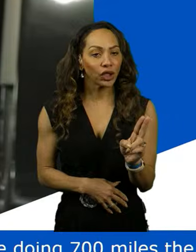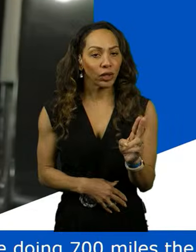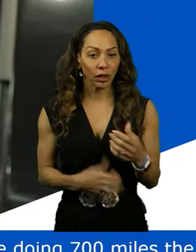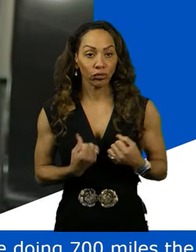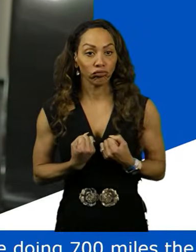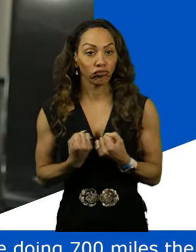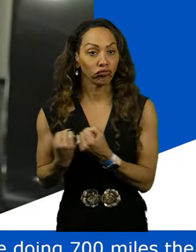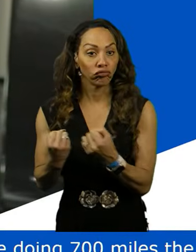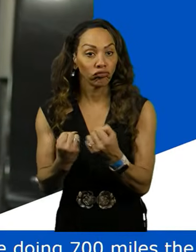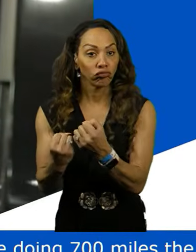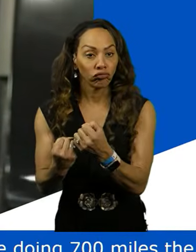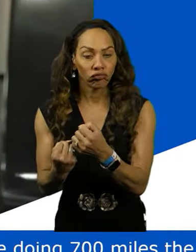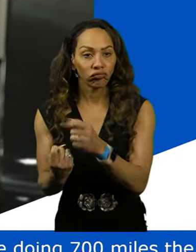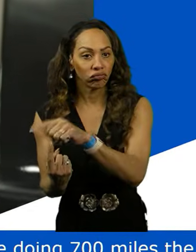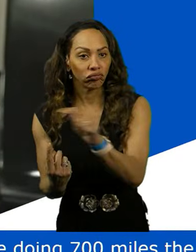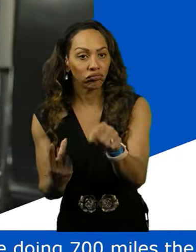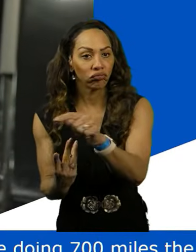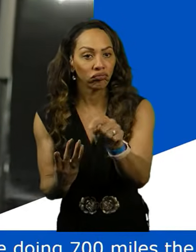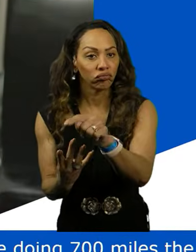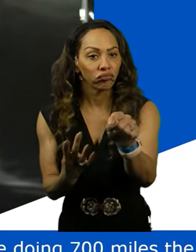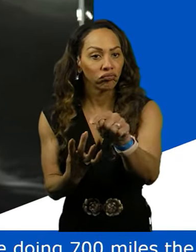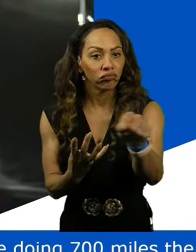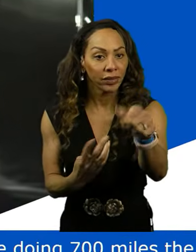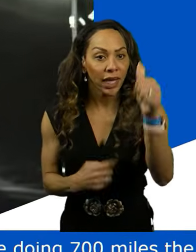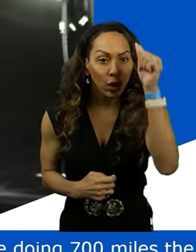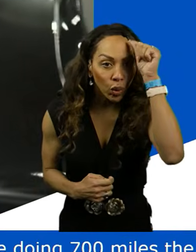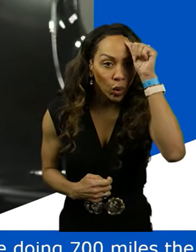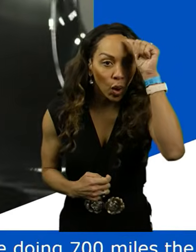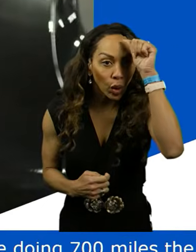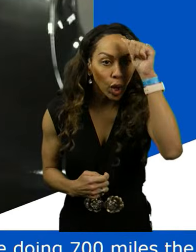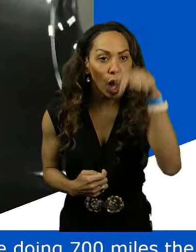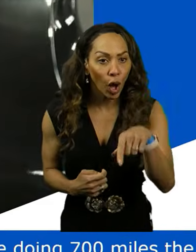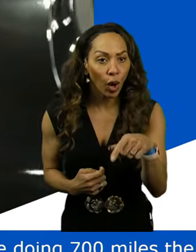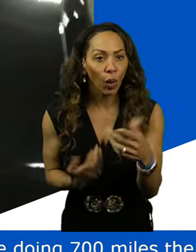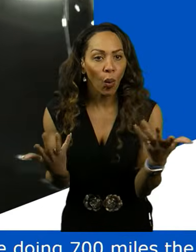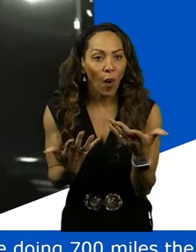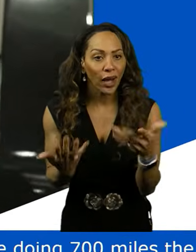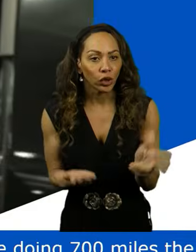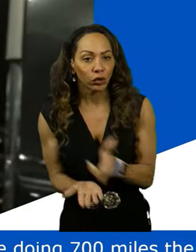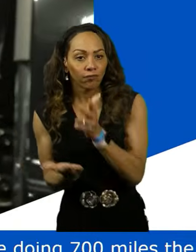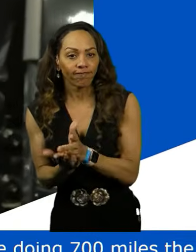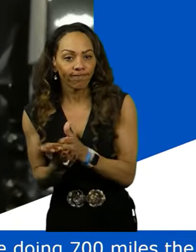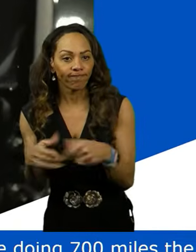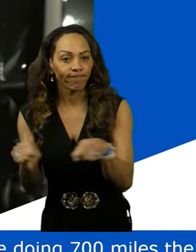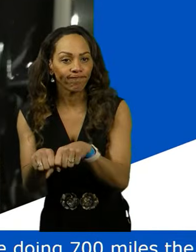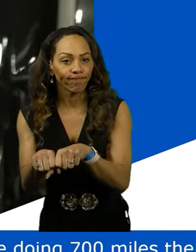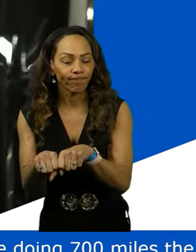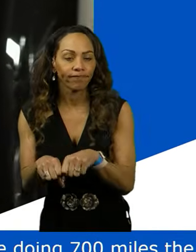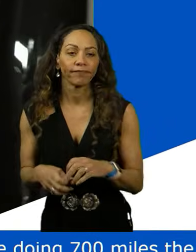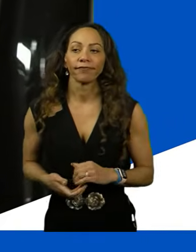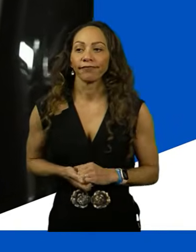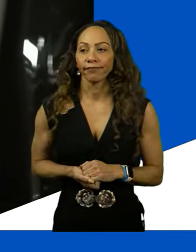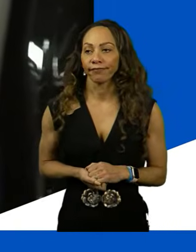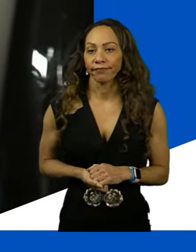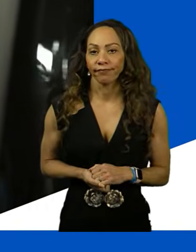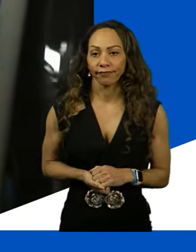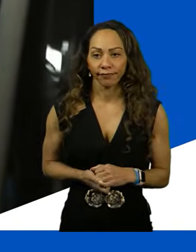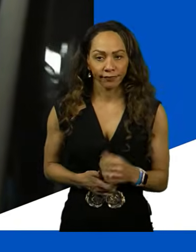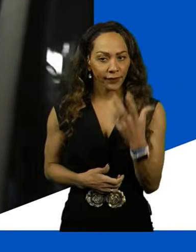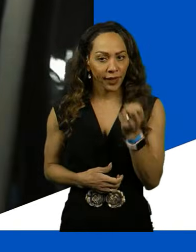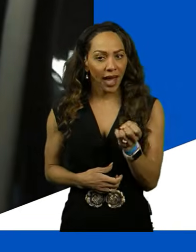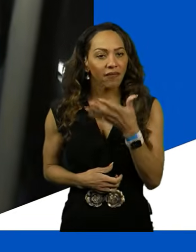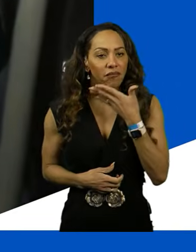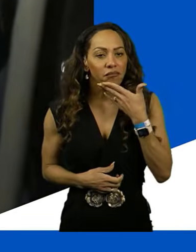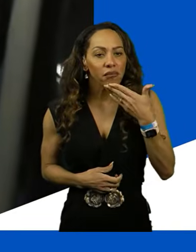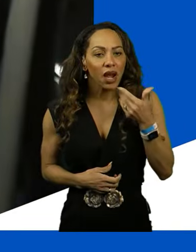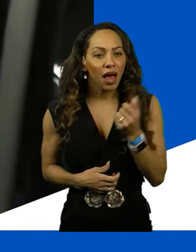drive up, charge up, and you're good to go in 15 to 20 minutes. You'll see we've got this beautiful ambient lighting here.